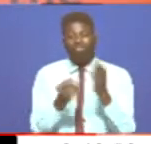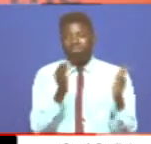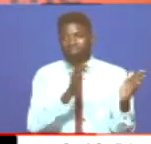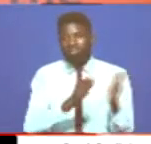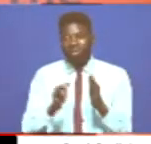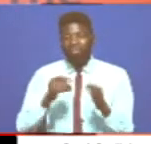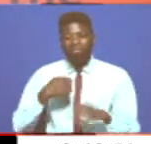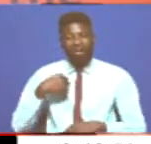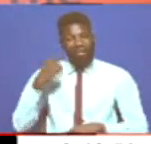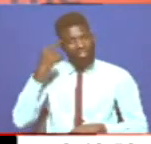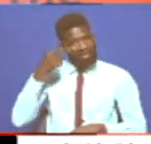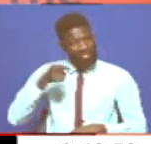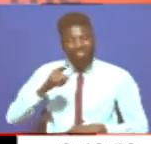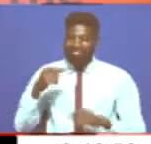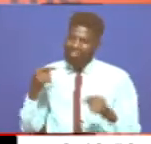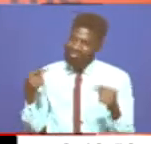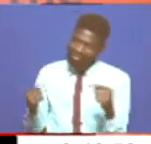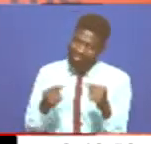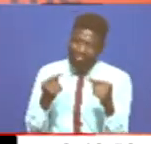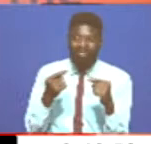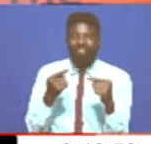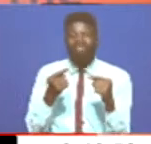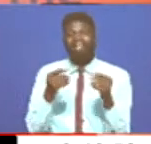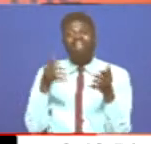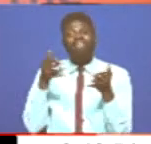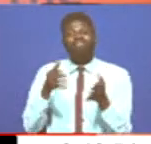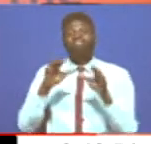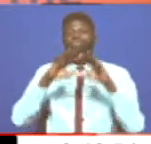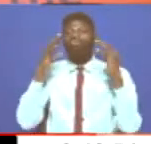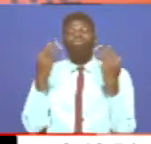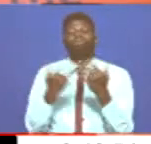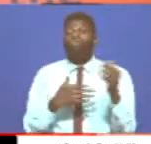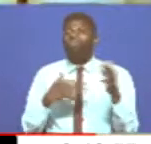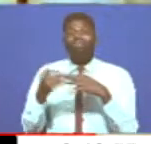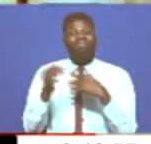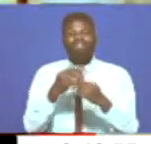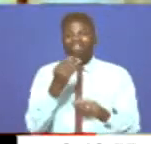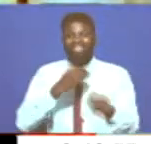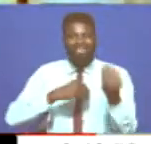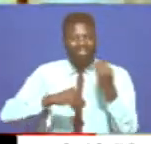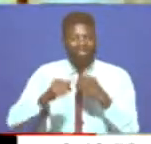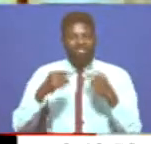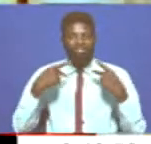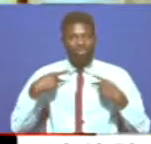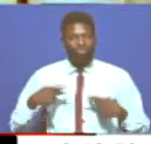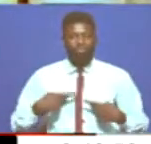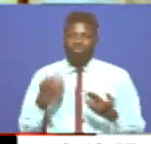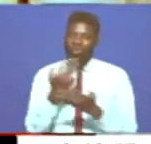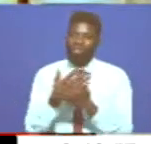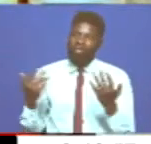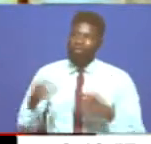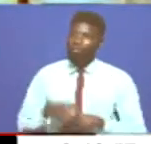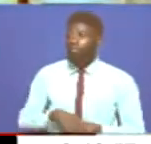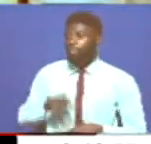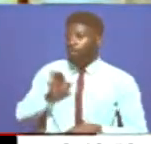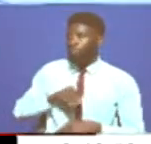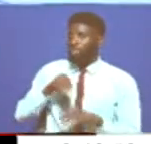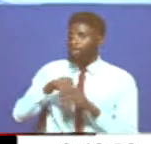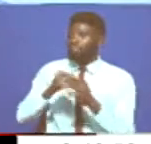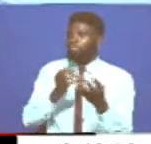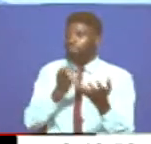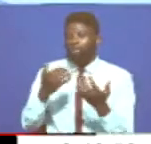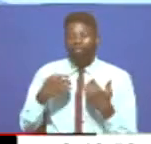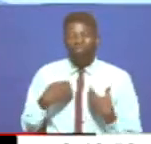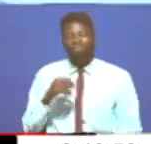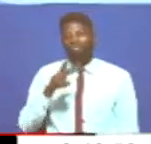struggle to exist in a world, and it doesn't matter whether you're selling physical goods. Currently, women in business make up only 20%